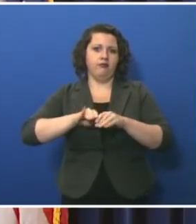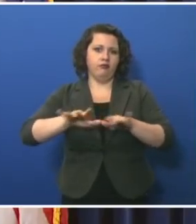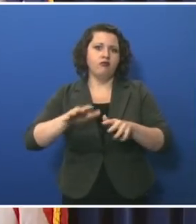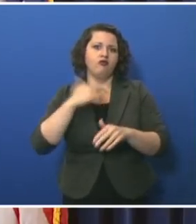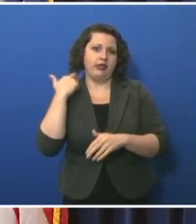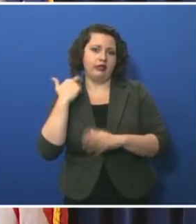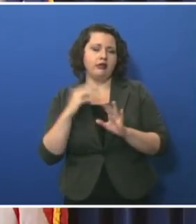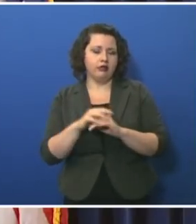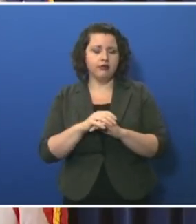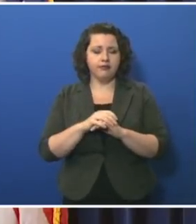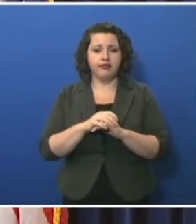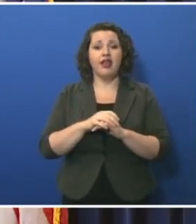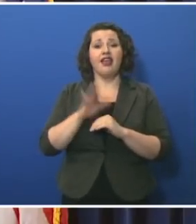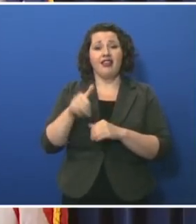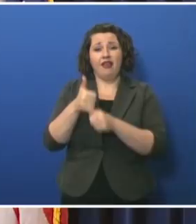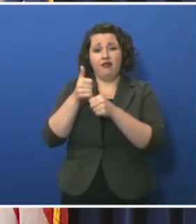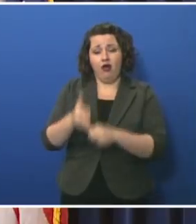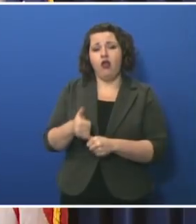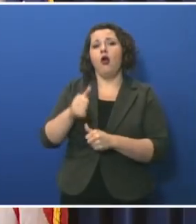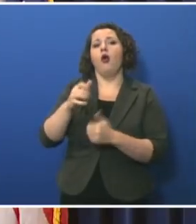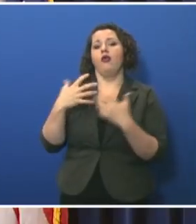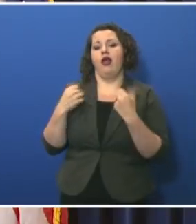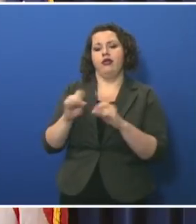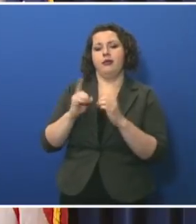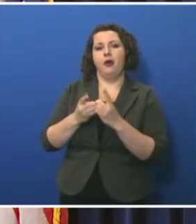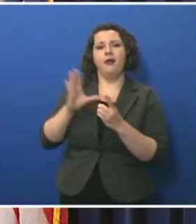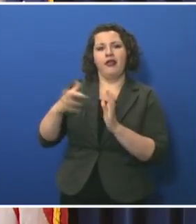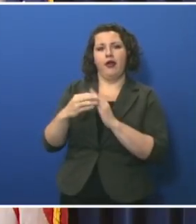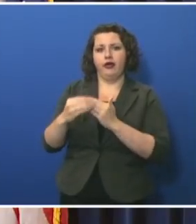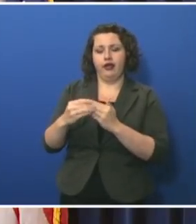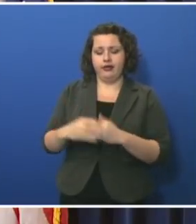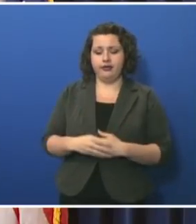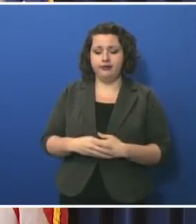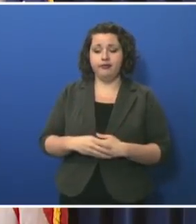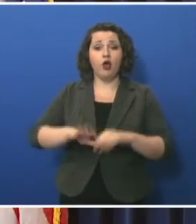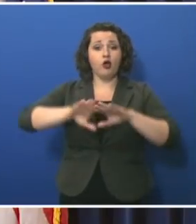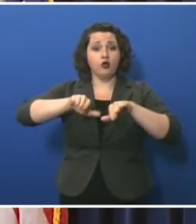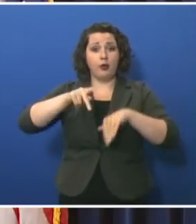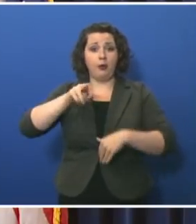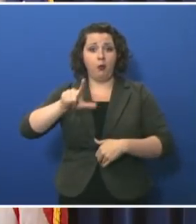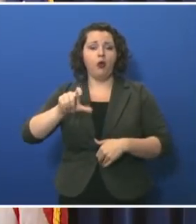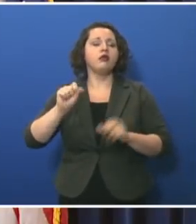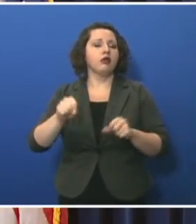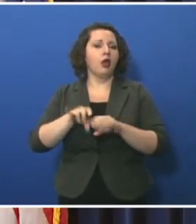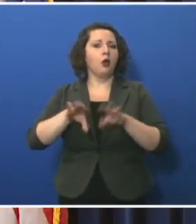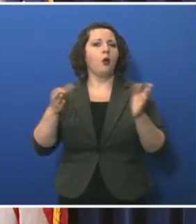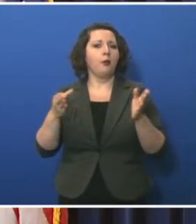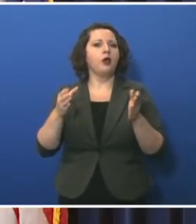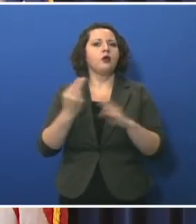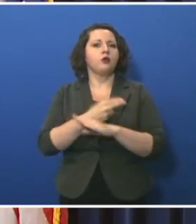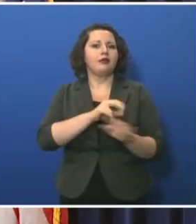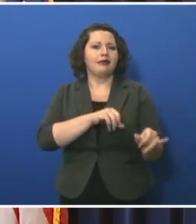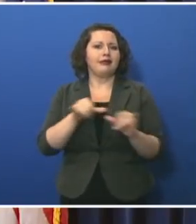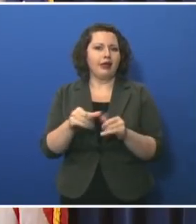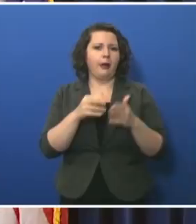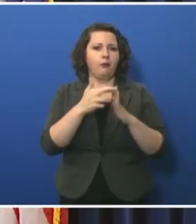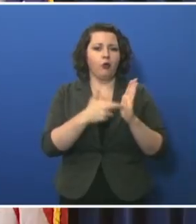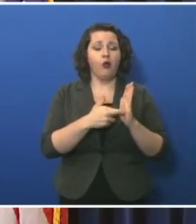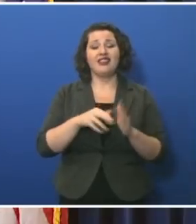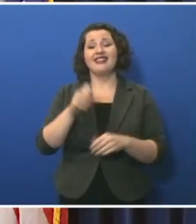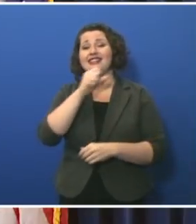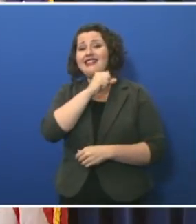been provided by the Department of Public Health. Swimming pools may open under these same guidelines, and senior centers and